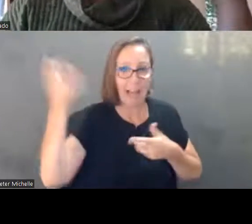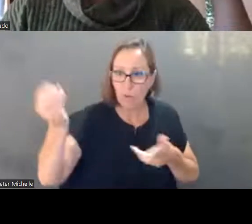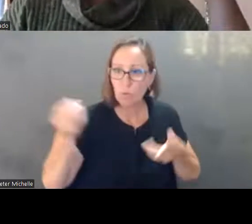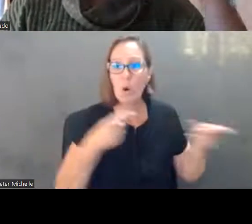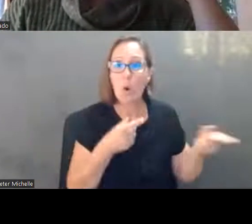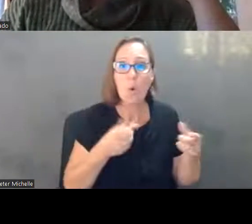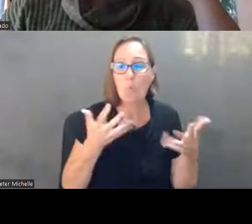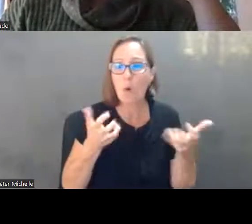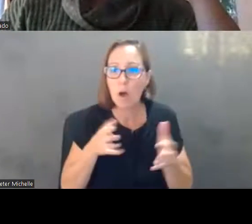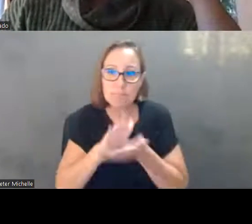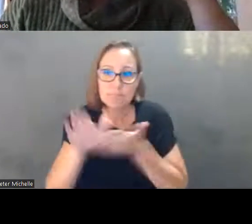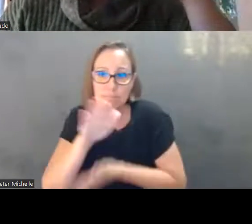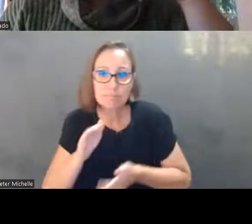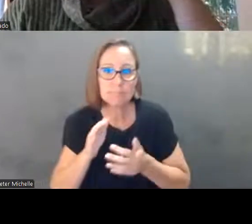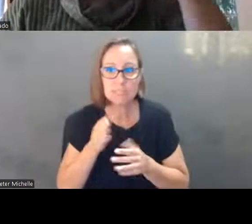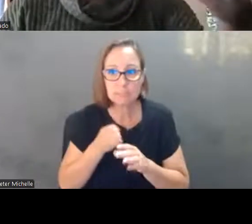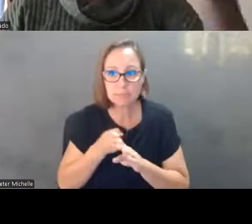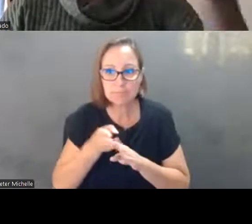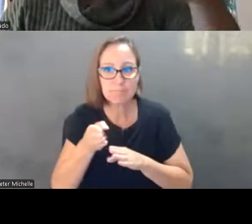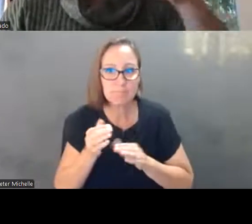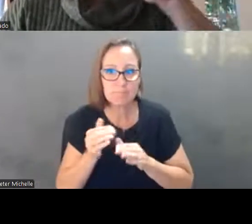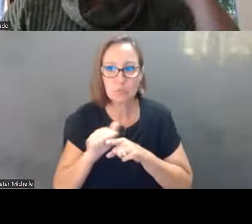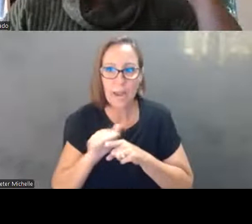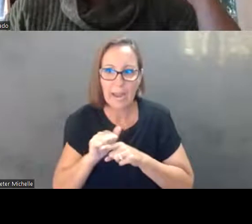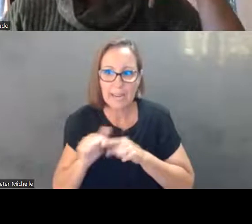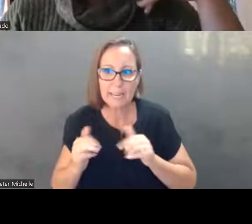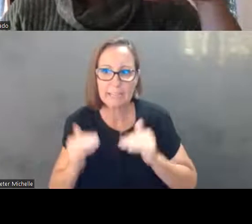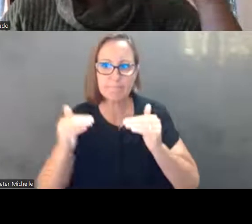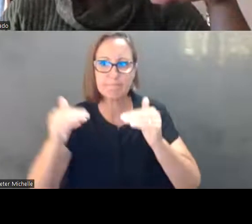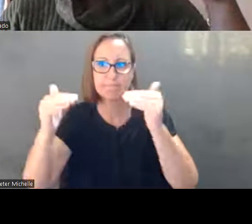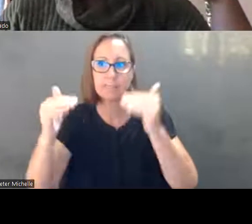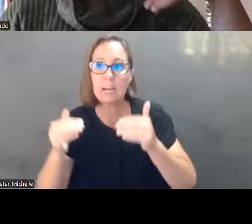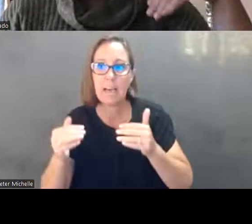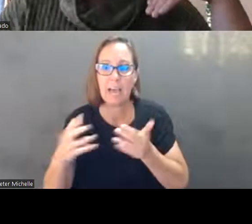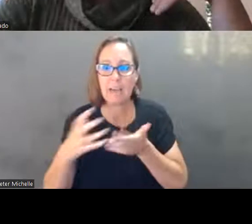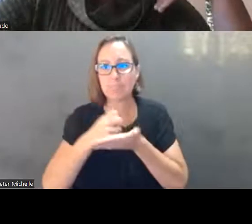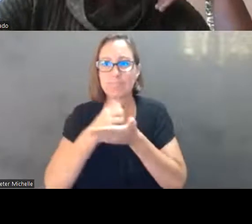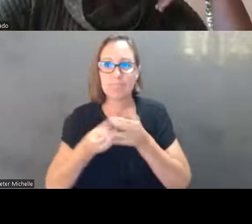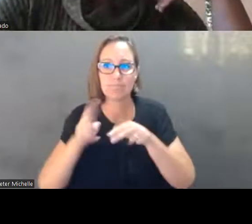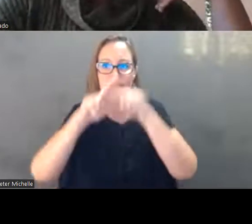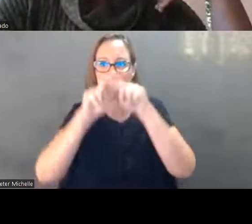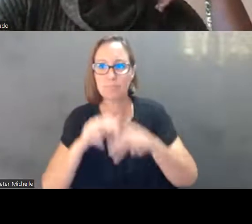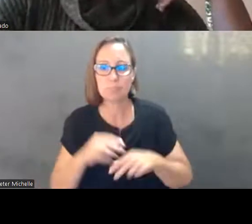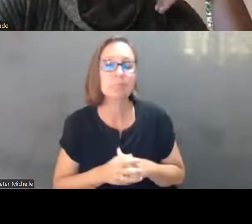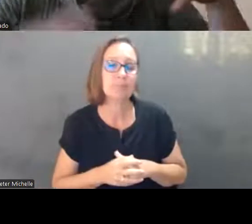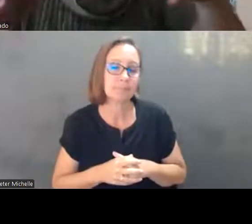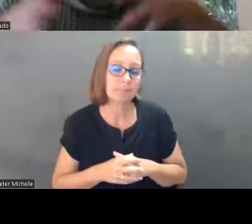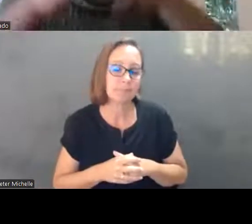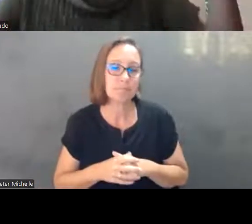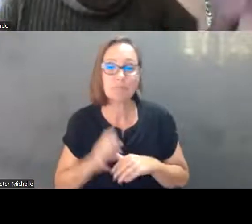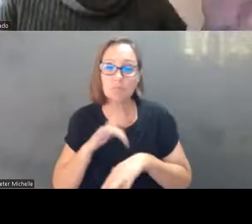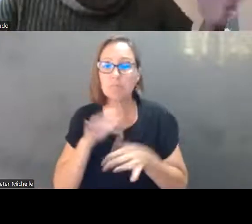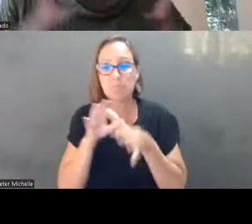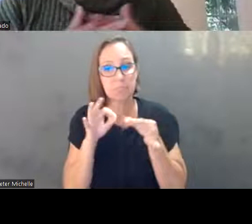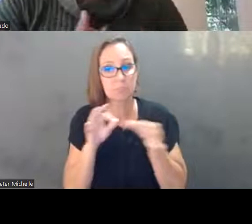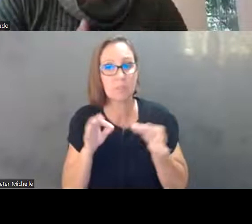training and also potentially increase the potential for wages to bring into their family. And so I will just briefly touch on within